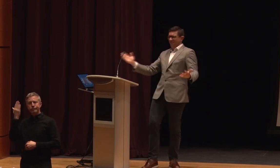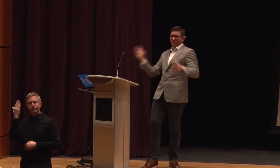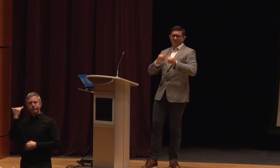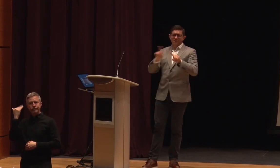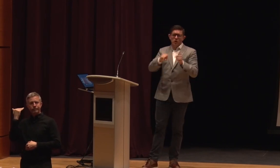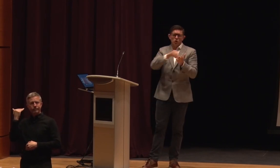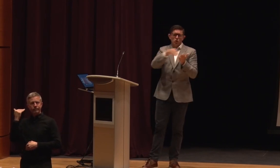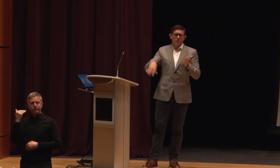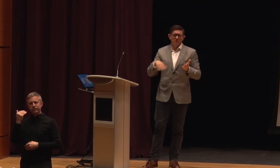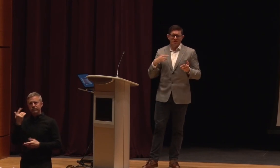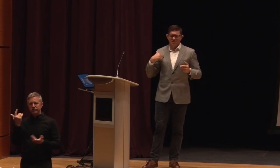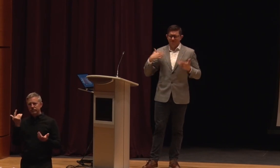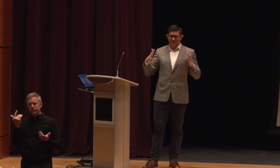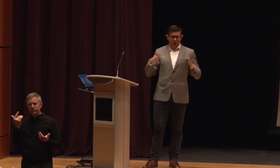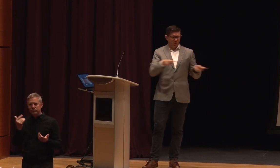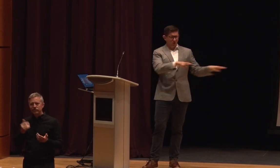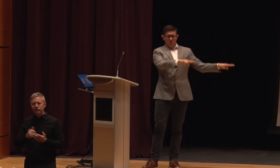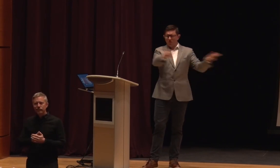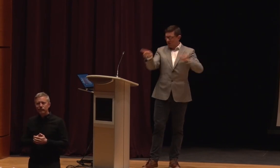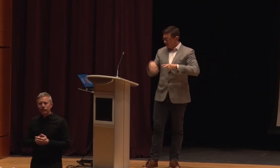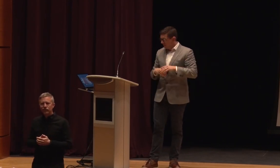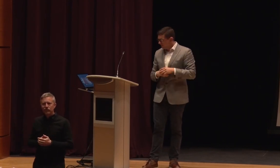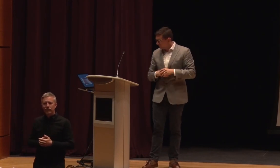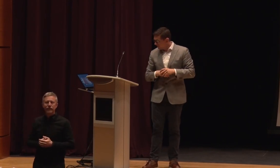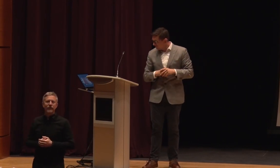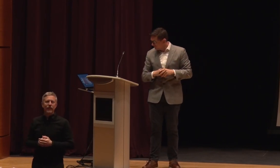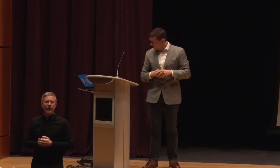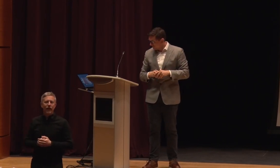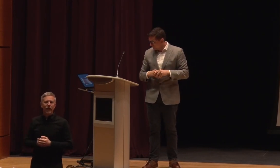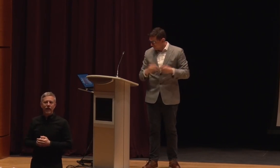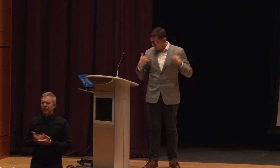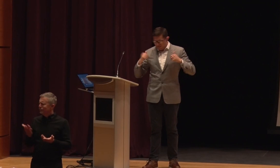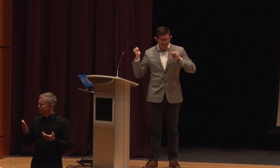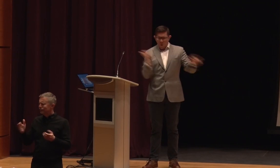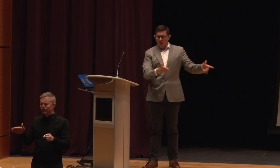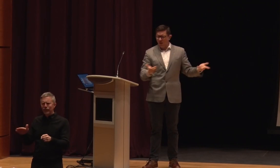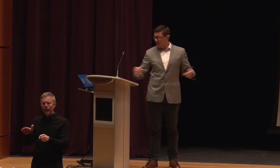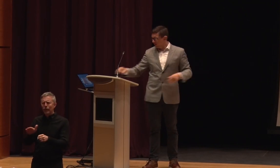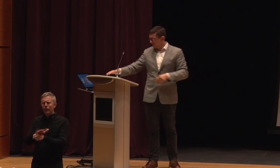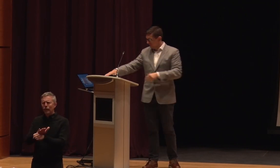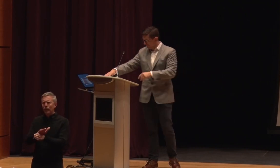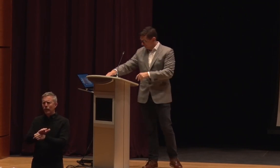the students that kind of just phoned it in when they came into the classroom as well. I've had the full spectrum.